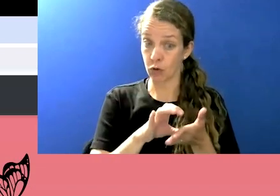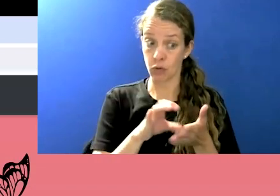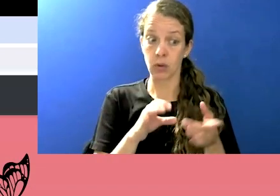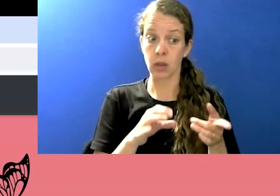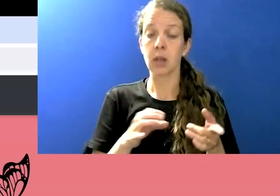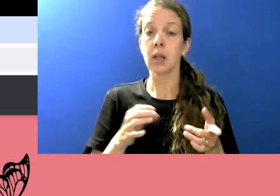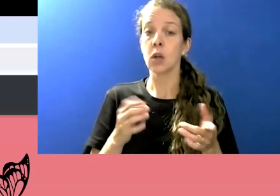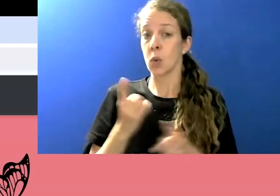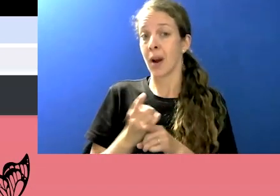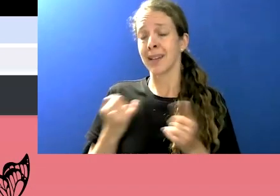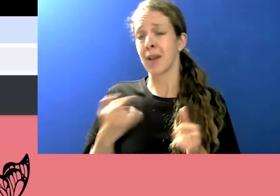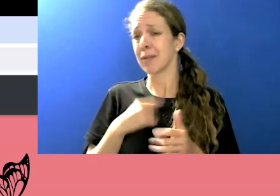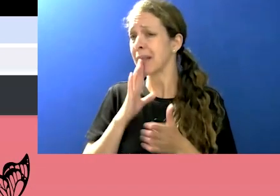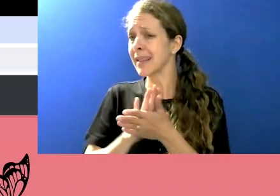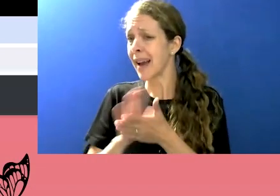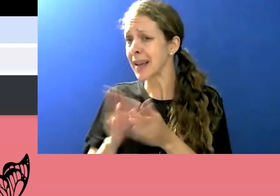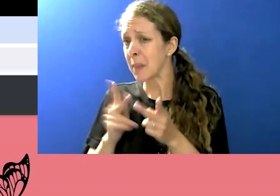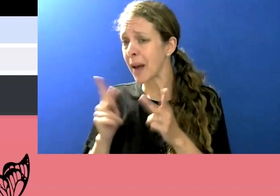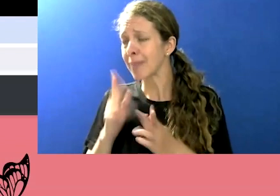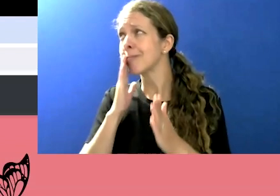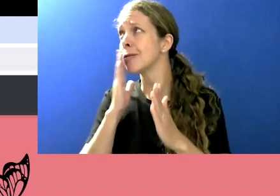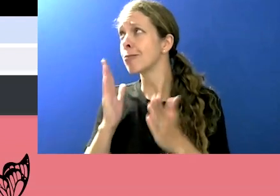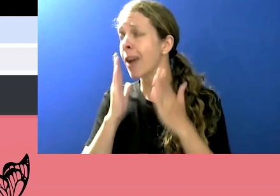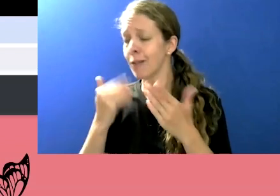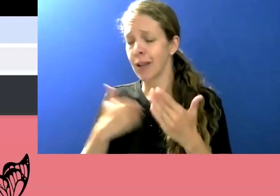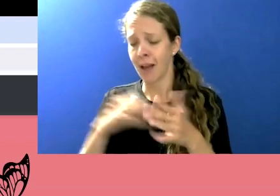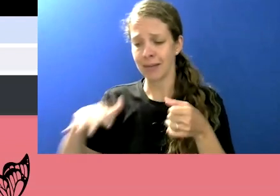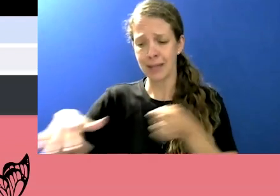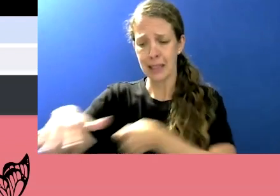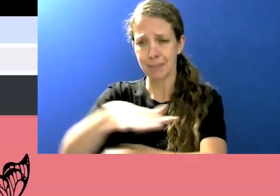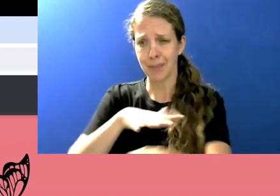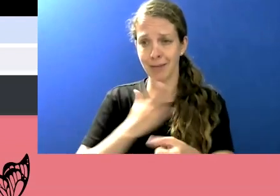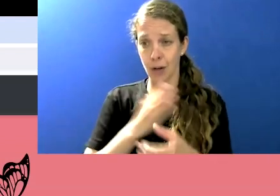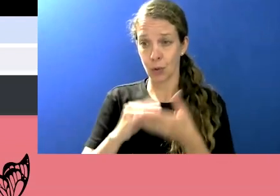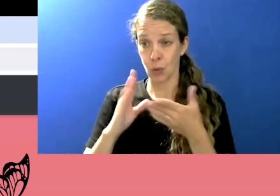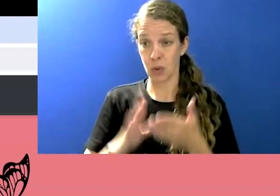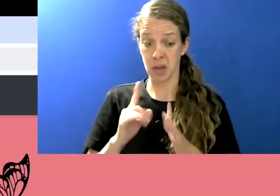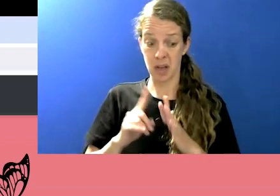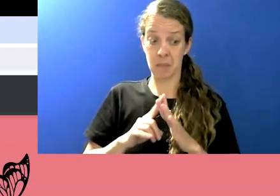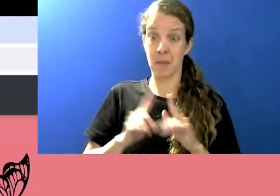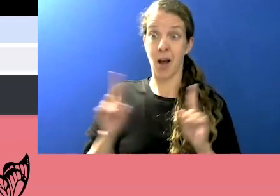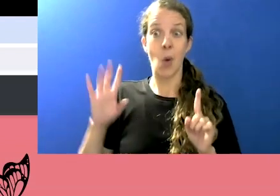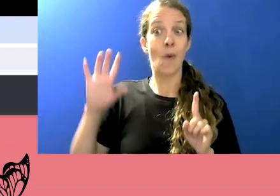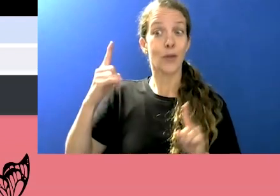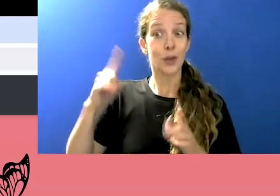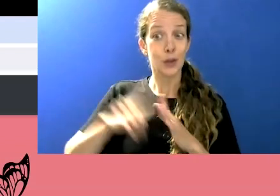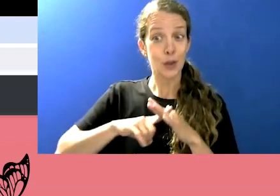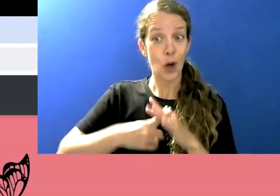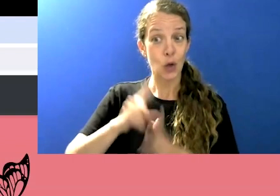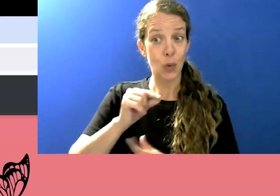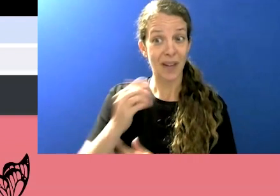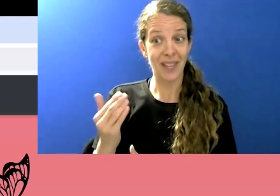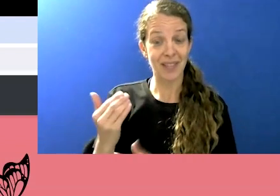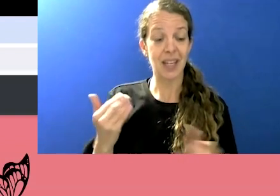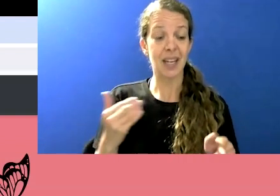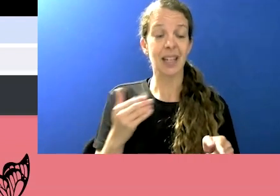like I said, we have a really nice space. We're very grateful to have that space for our students. But when they first started back in 2015,